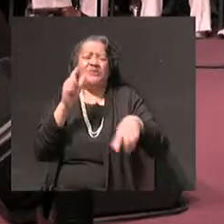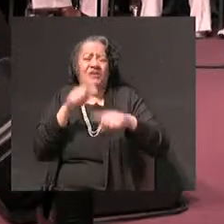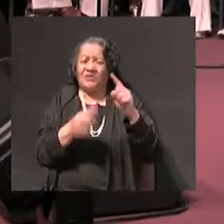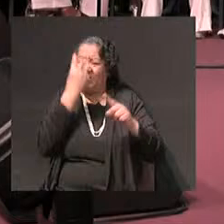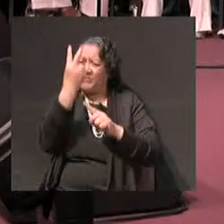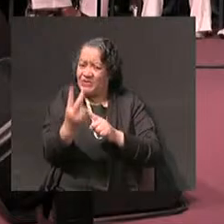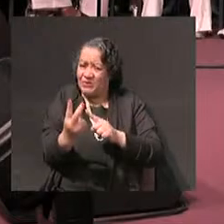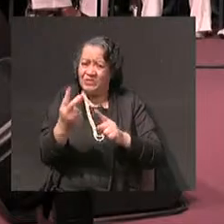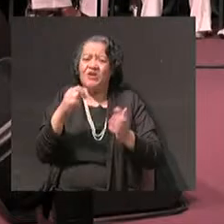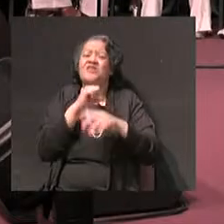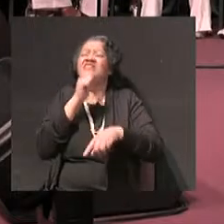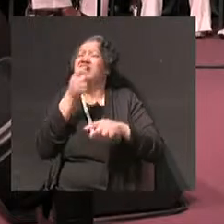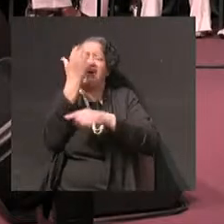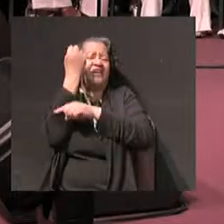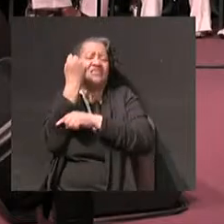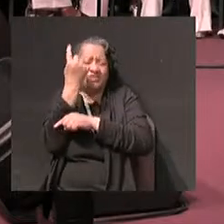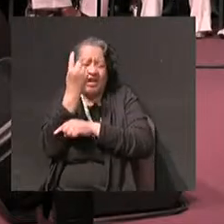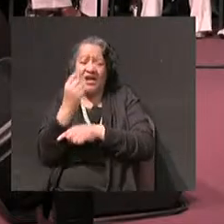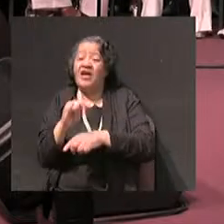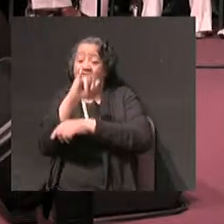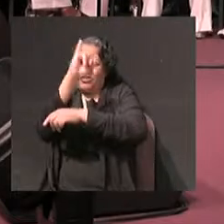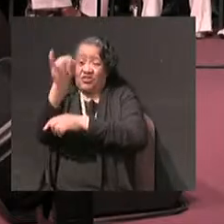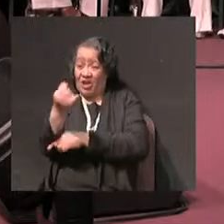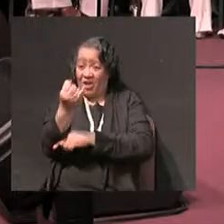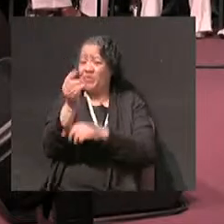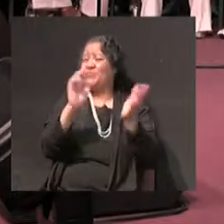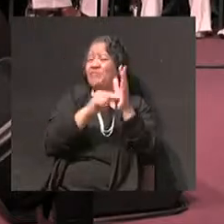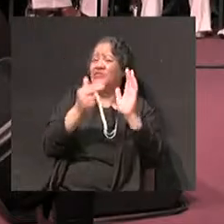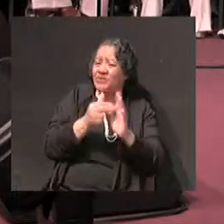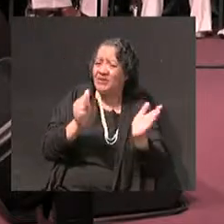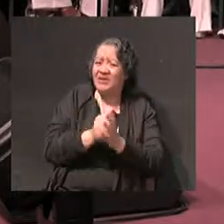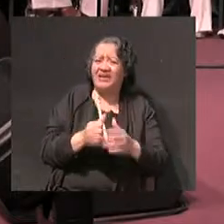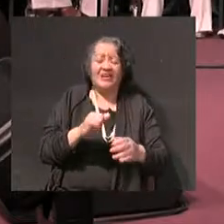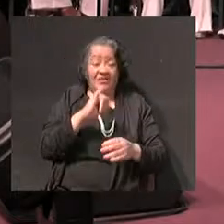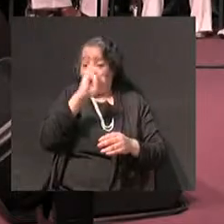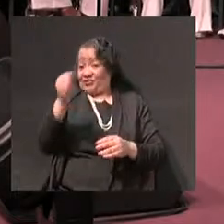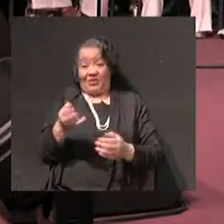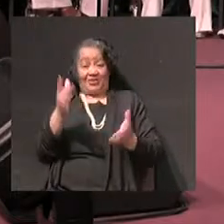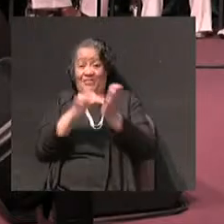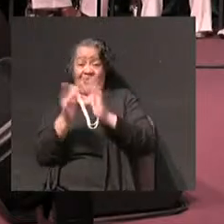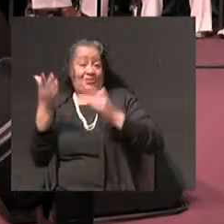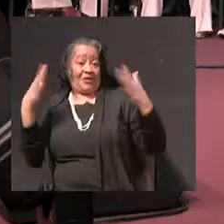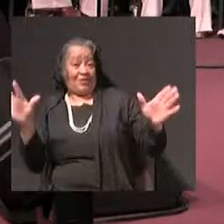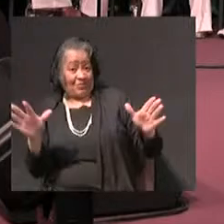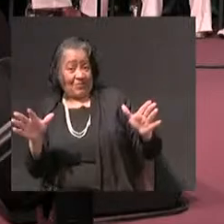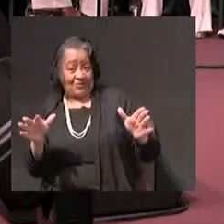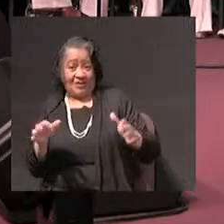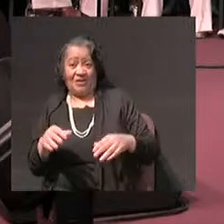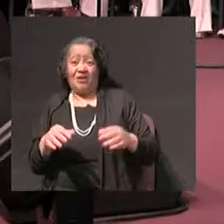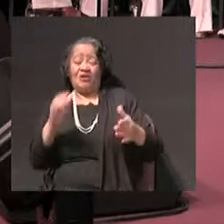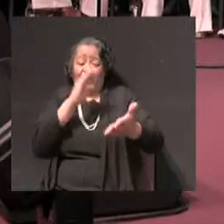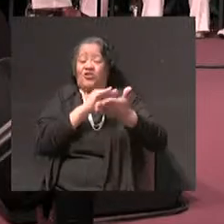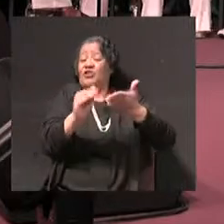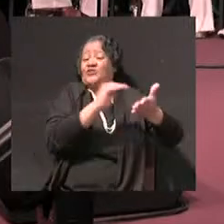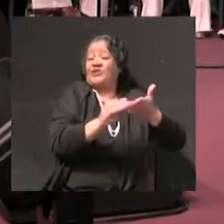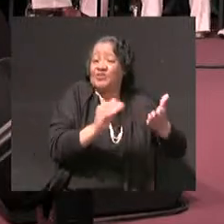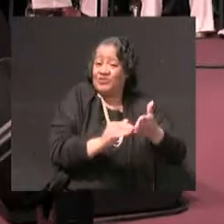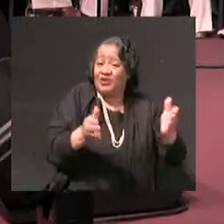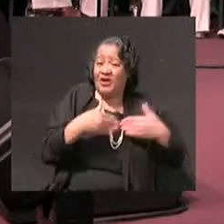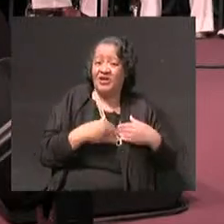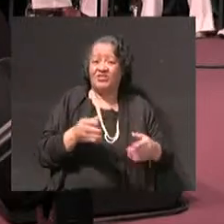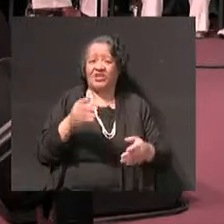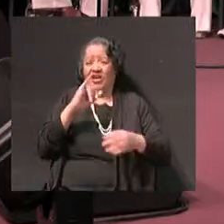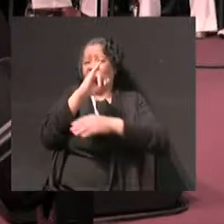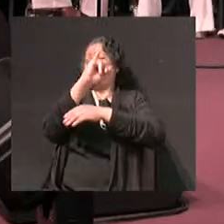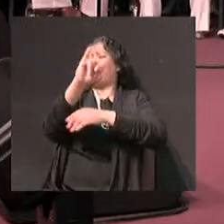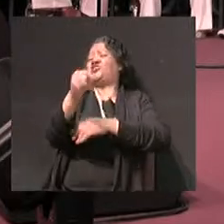He's incomprehensible. J, he's just Jesus. He's justification. He's